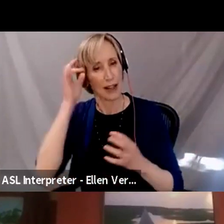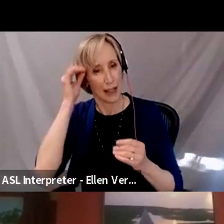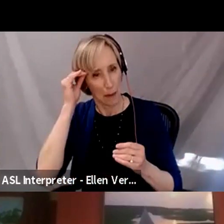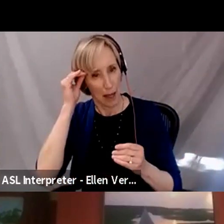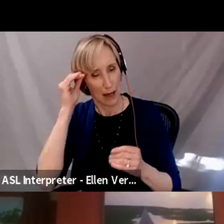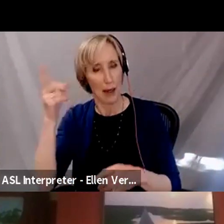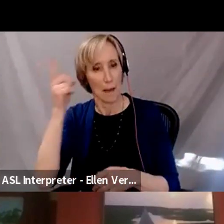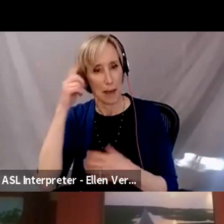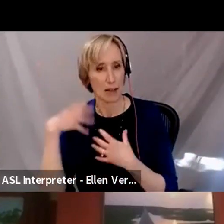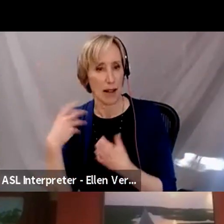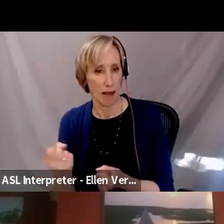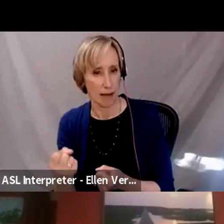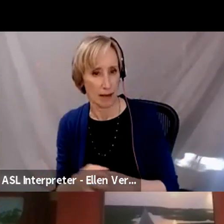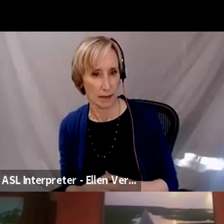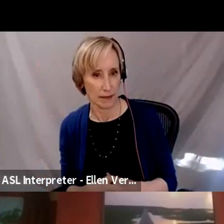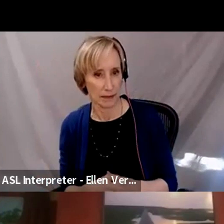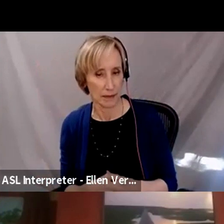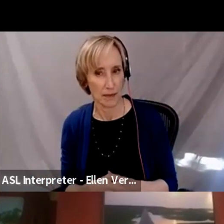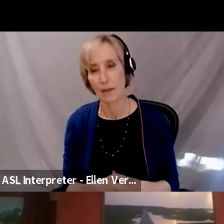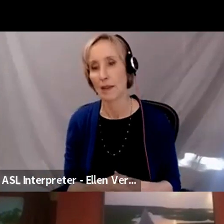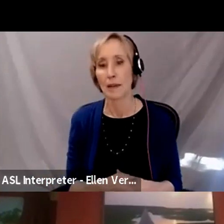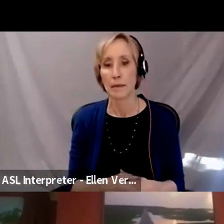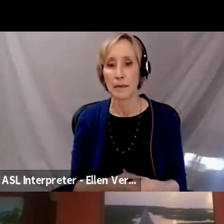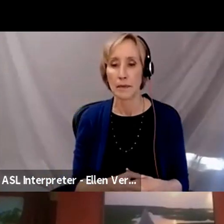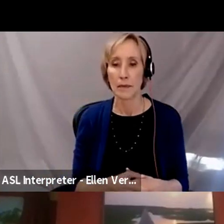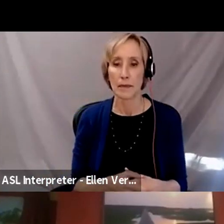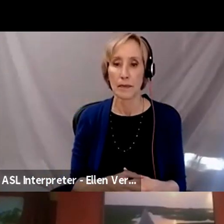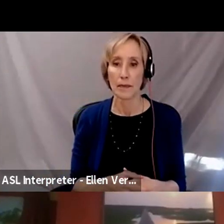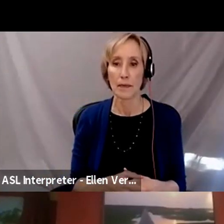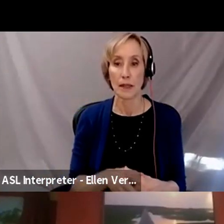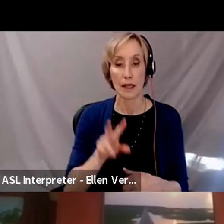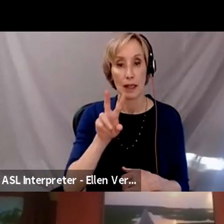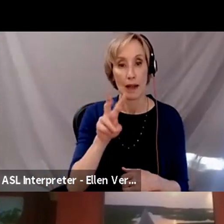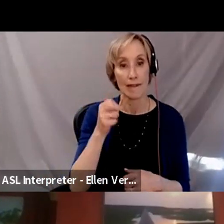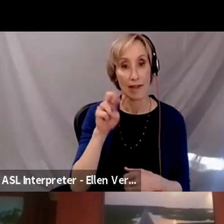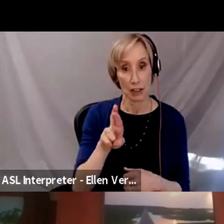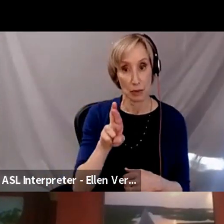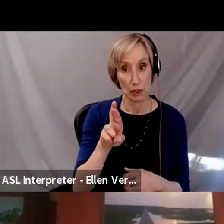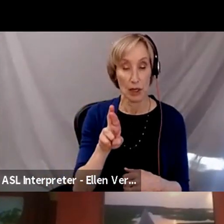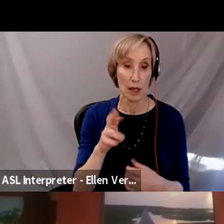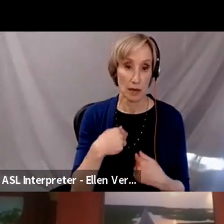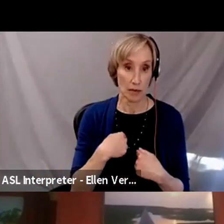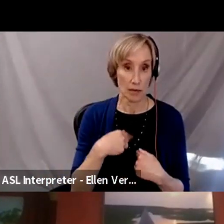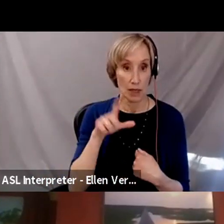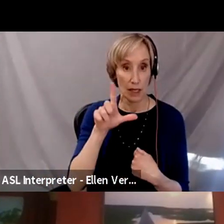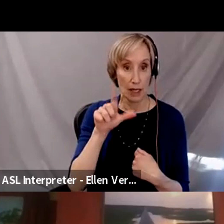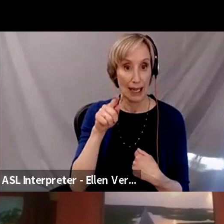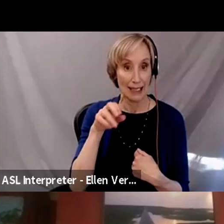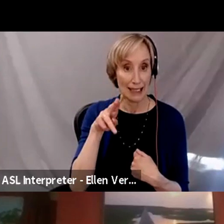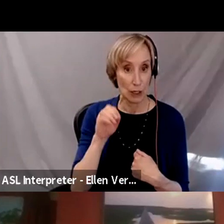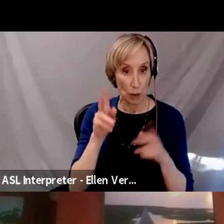Yeah, well, I can say as a Taino person that first off, I mean, I was